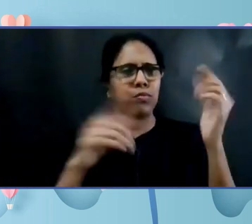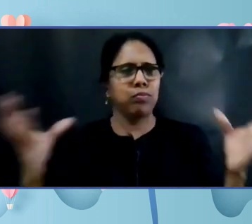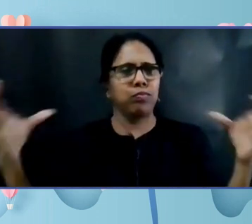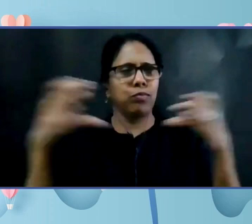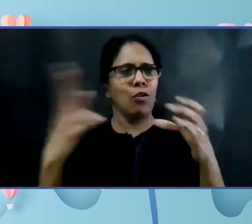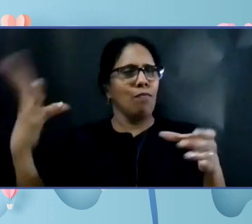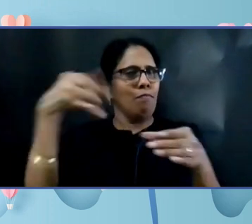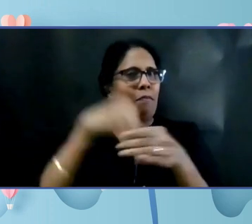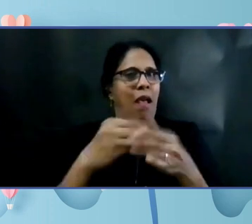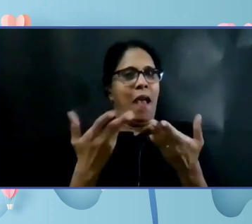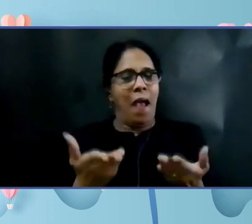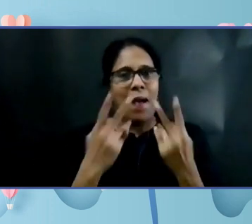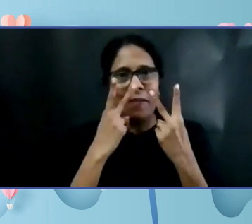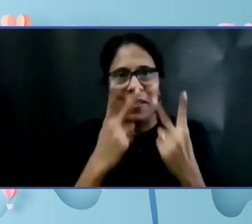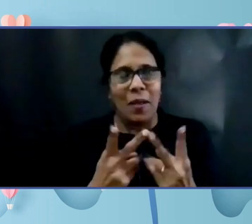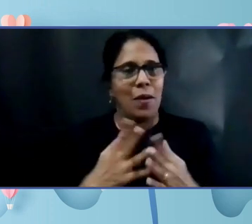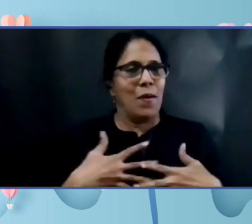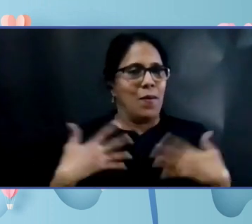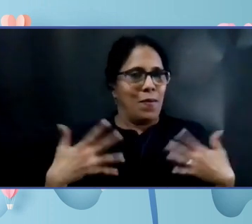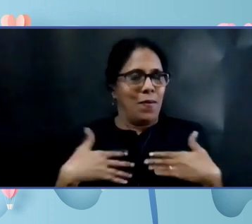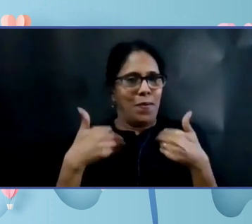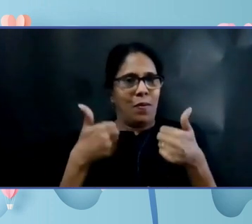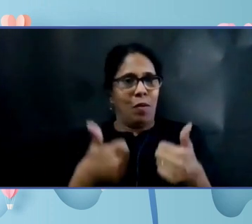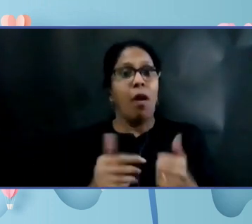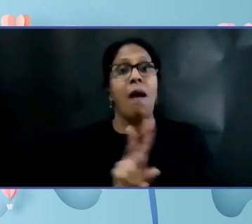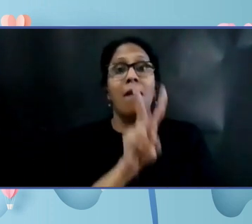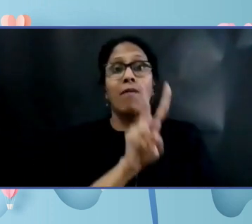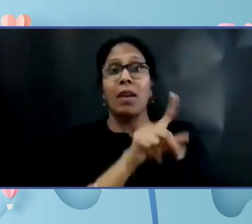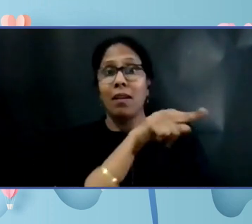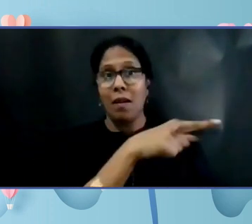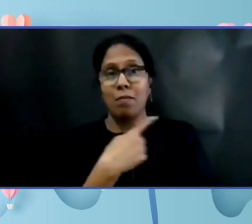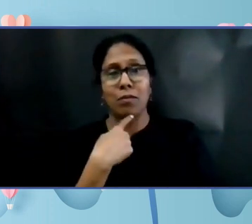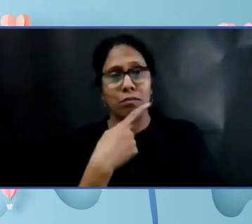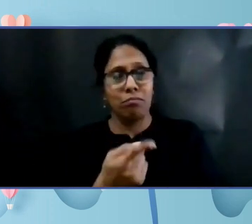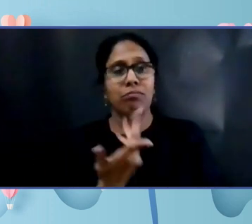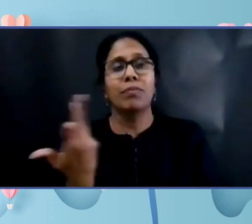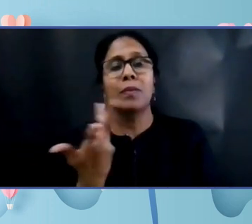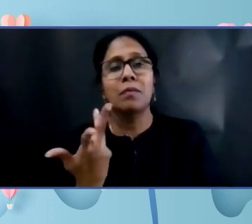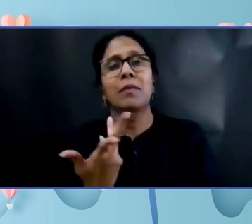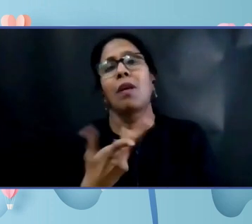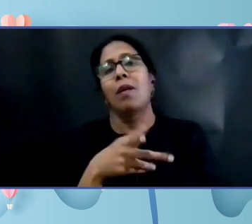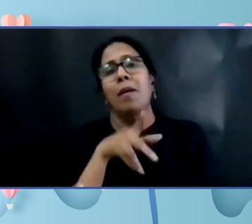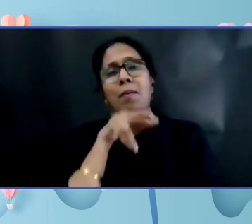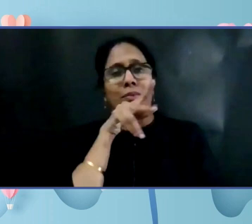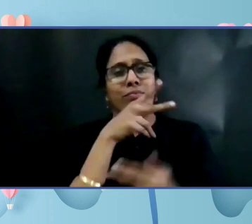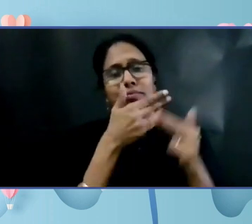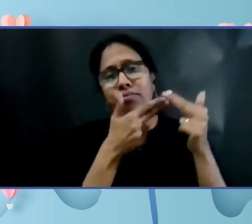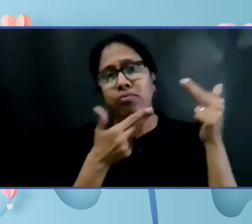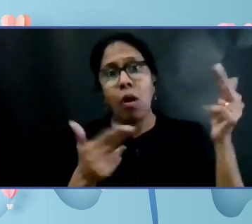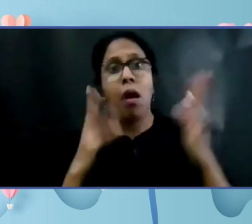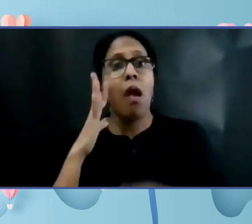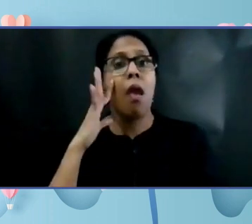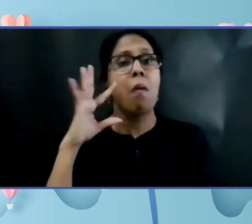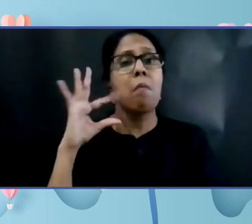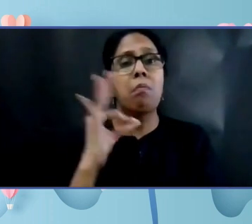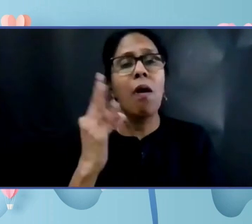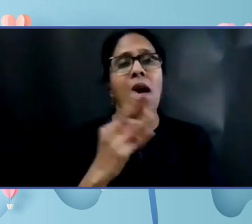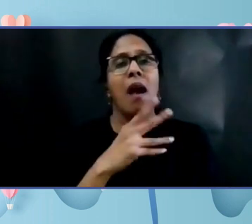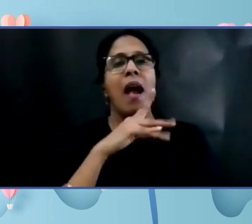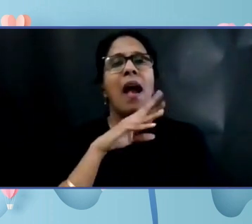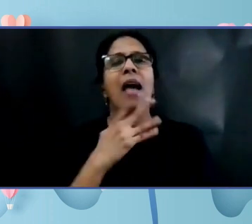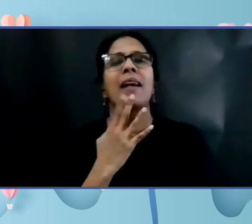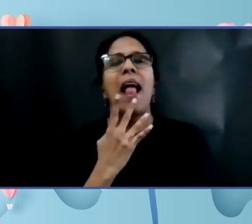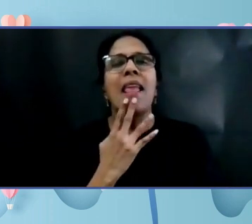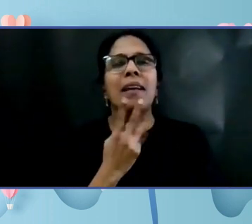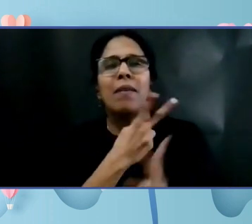today. Vikram has already talked to you about the importance of the various colors, and I